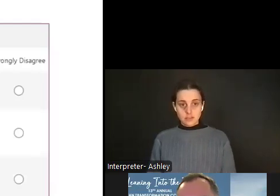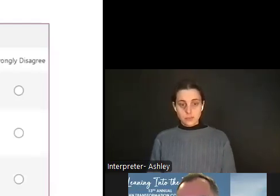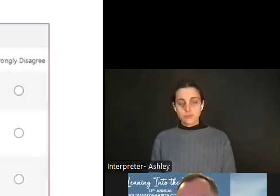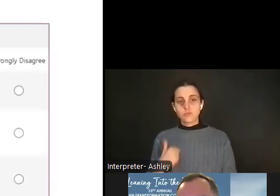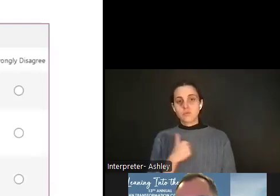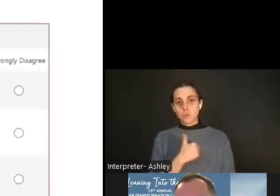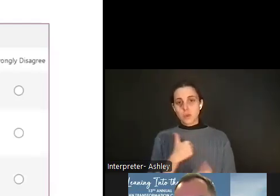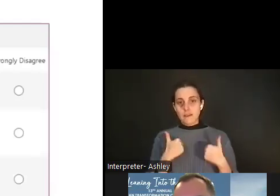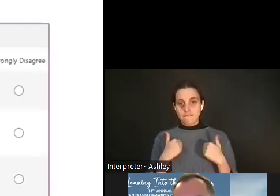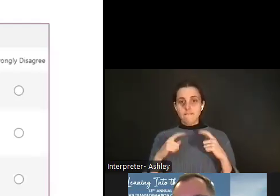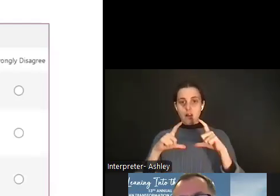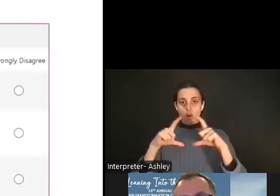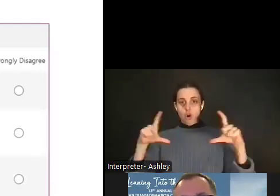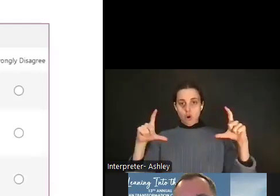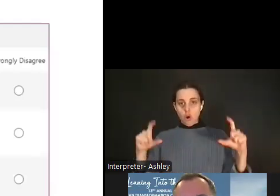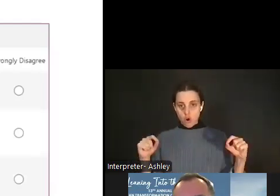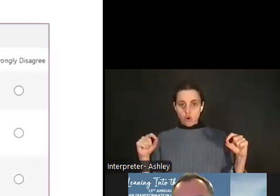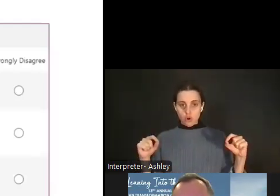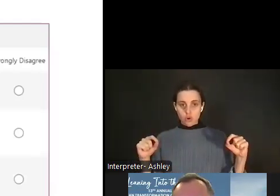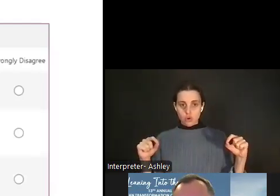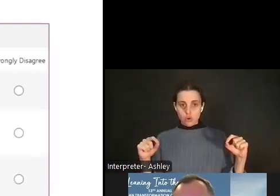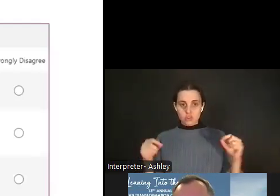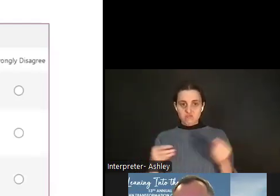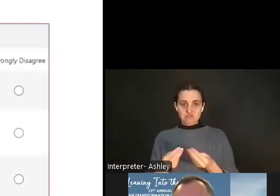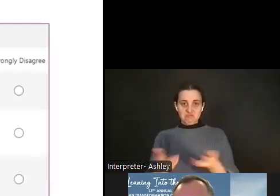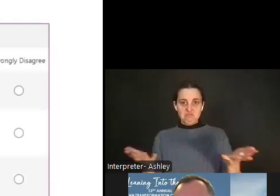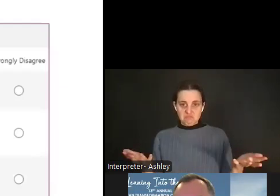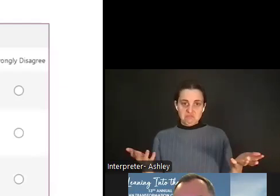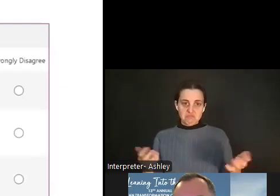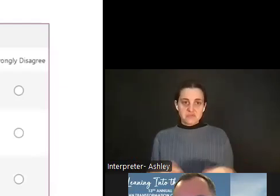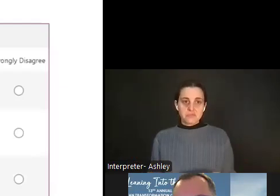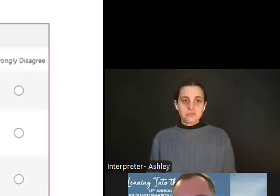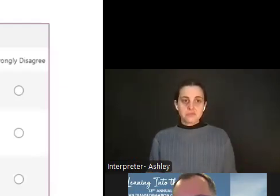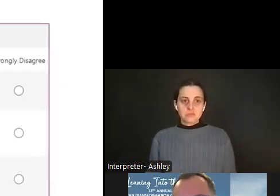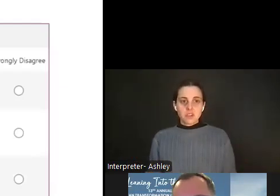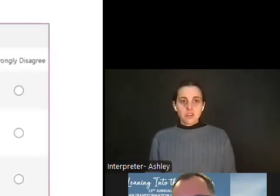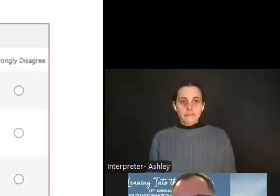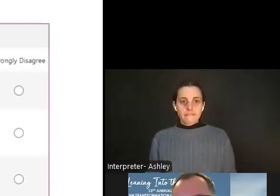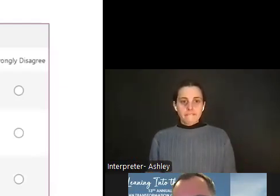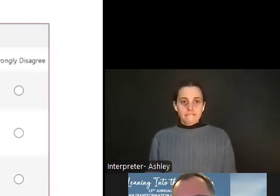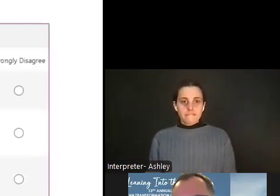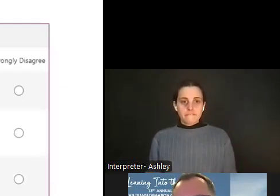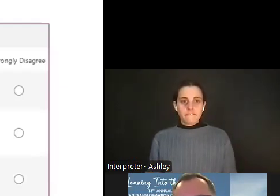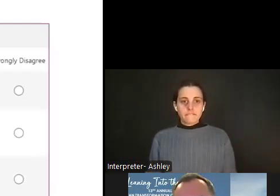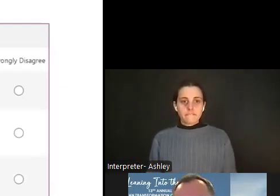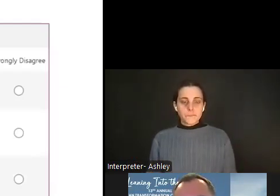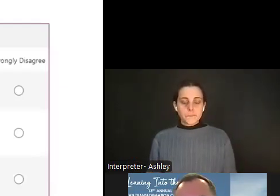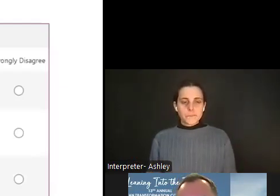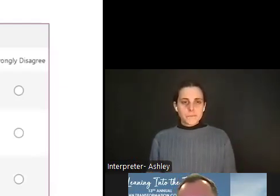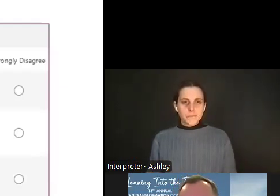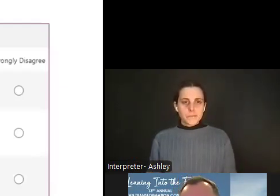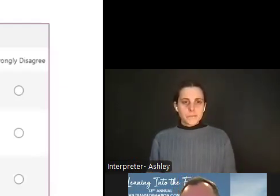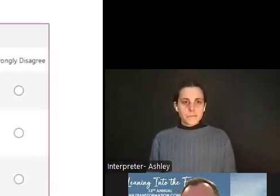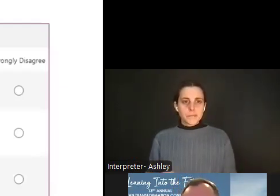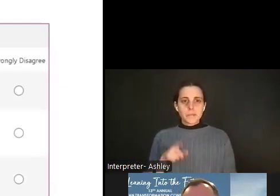model, which is change management methodology, right? It's the framework. So ADKAR is a tool that really